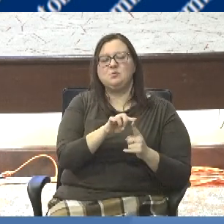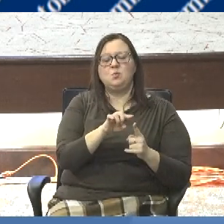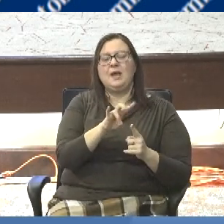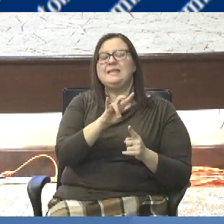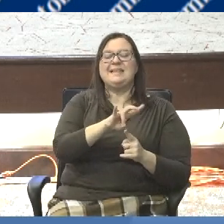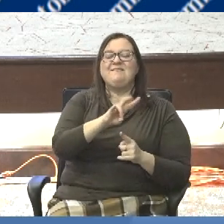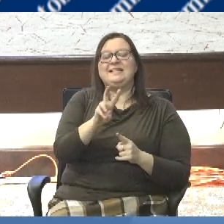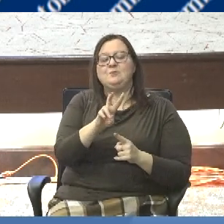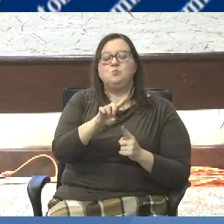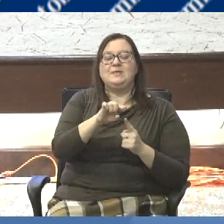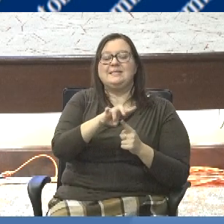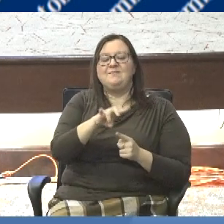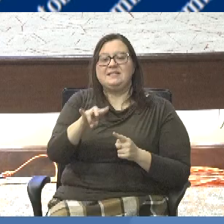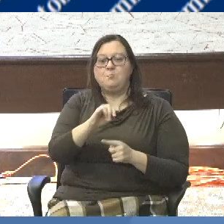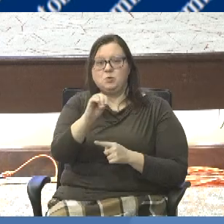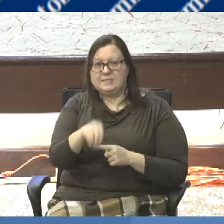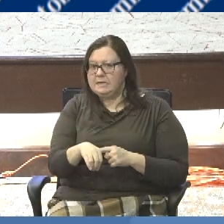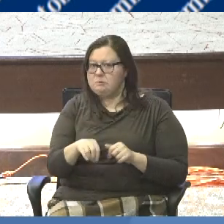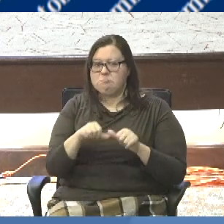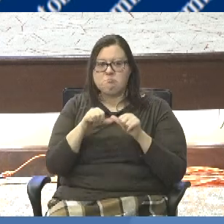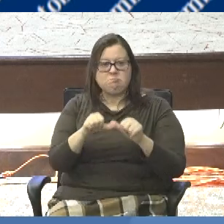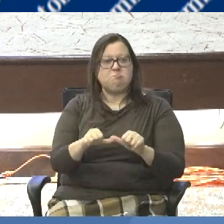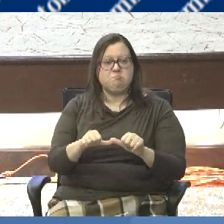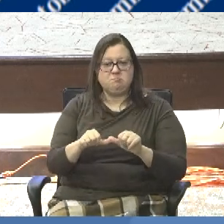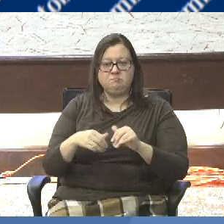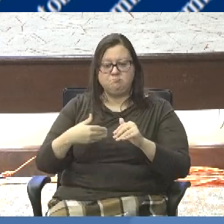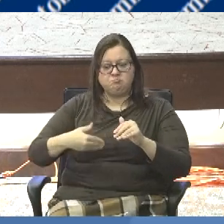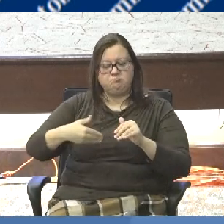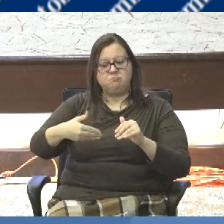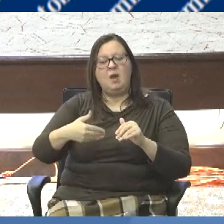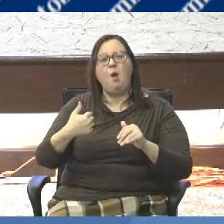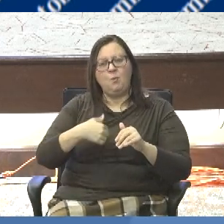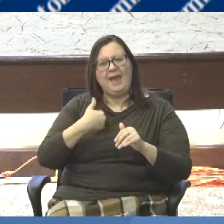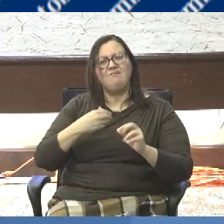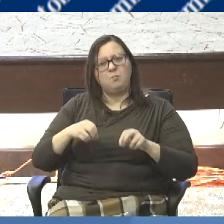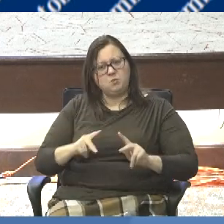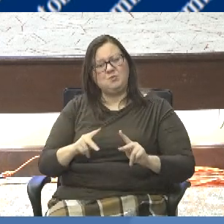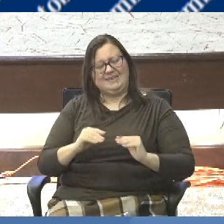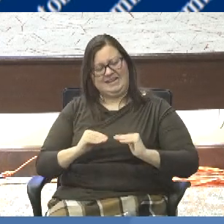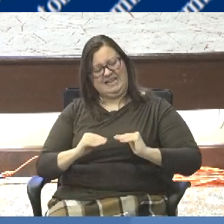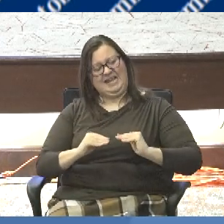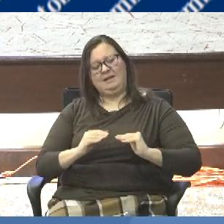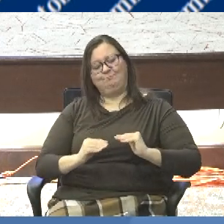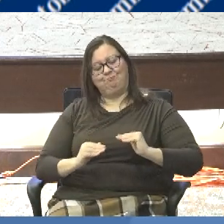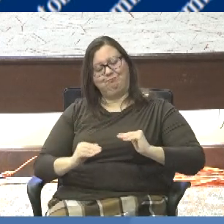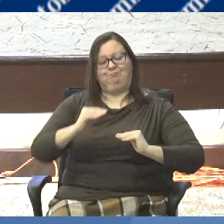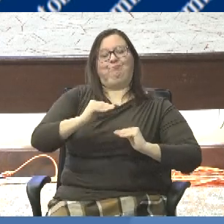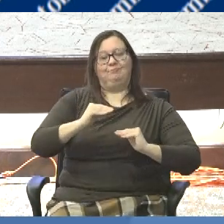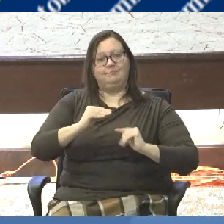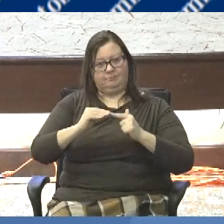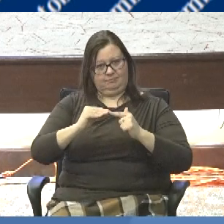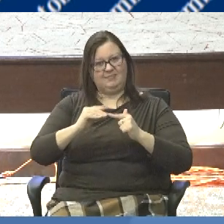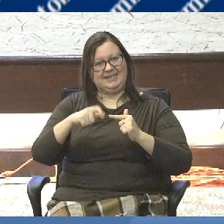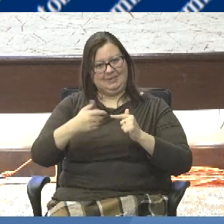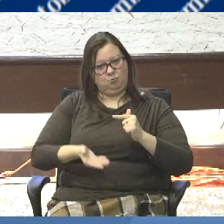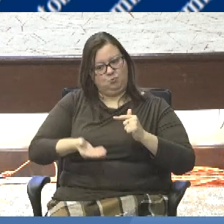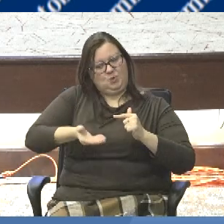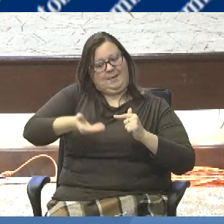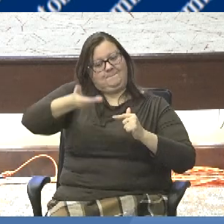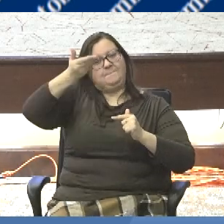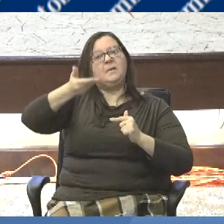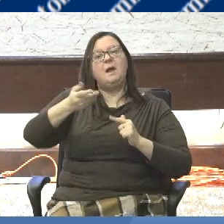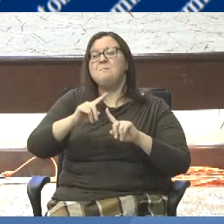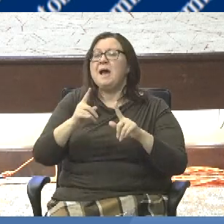years. So we're holding steady. Again, we have some opportunity here that we'll continue to work on to bring that up. Overall, that is probably